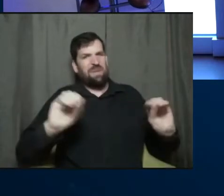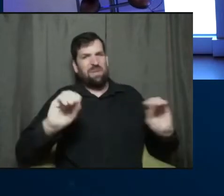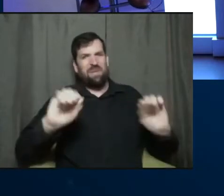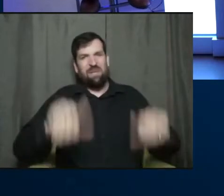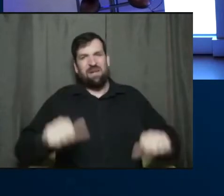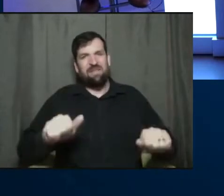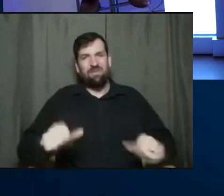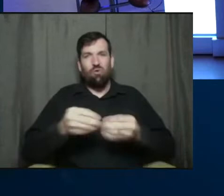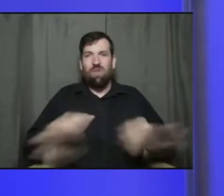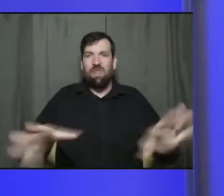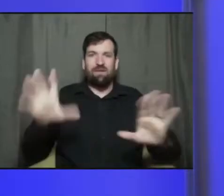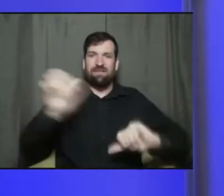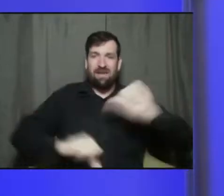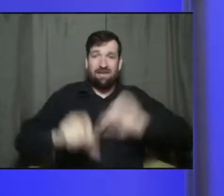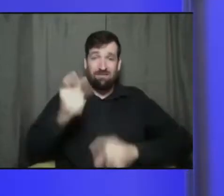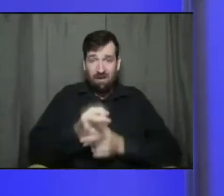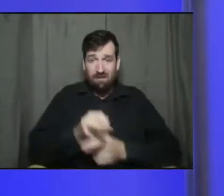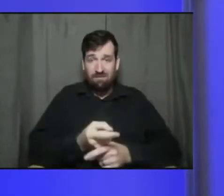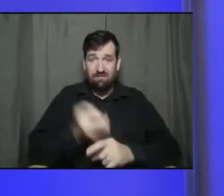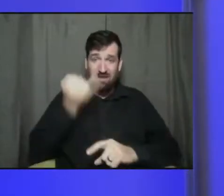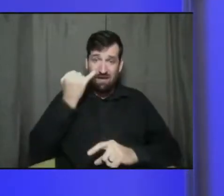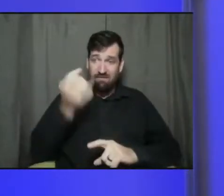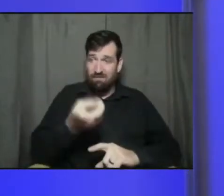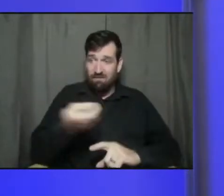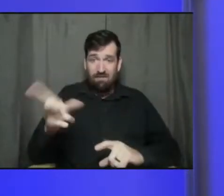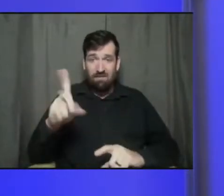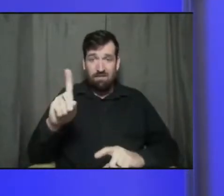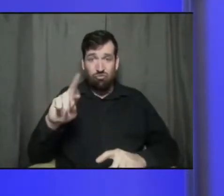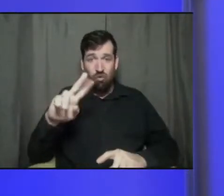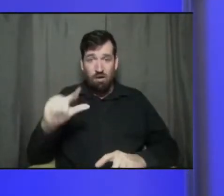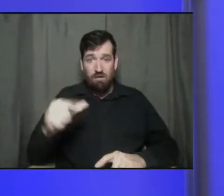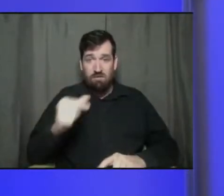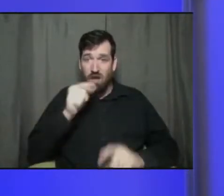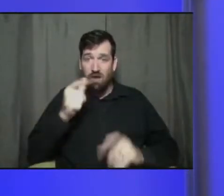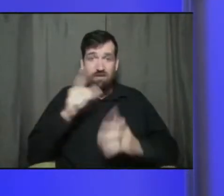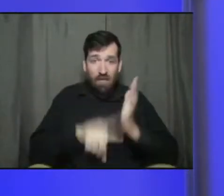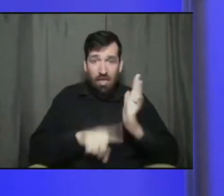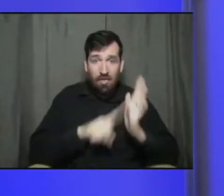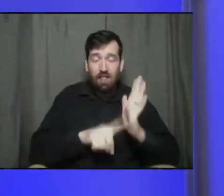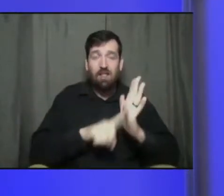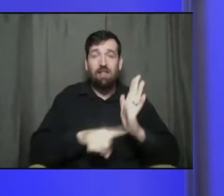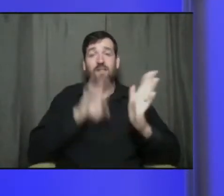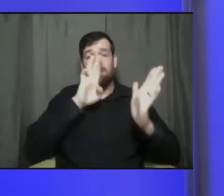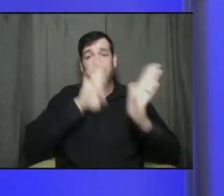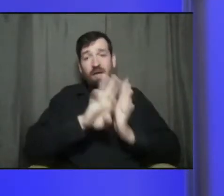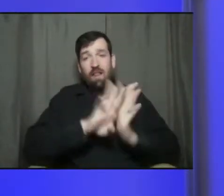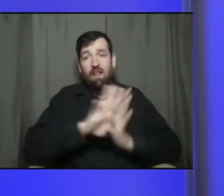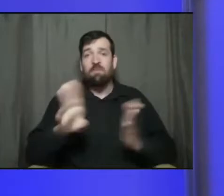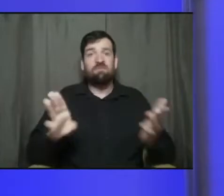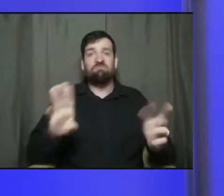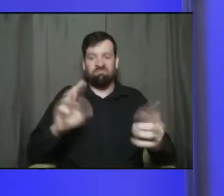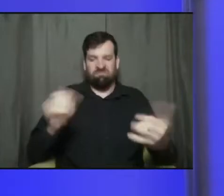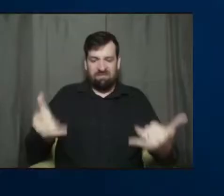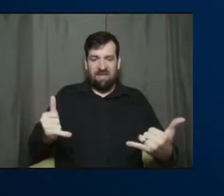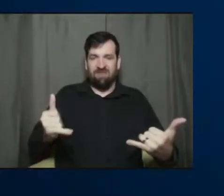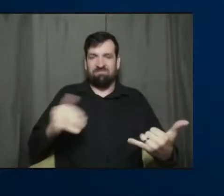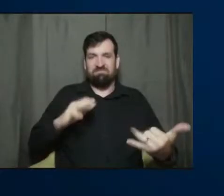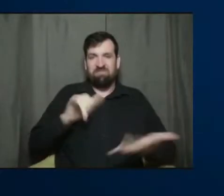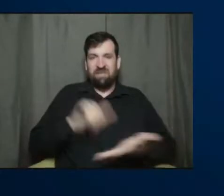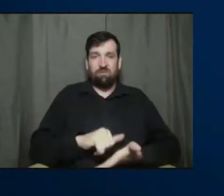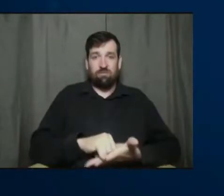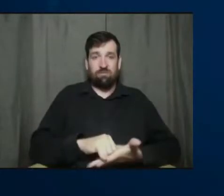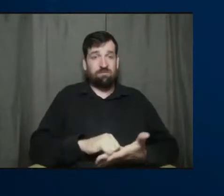science, right? If all these drugs had not been developed and researched, we wouldn't be where we are today. Jess? A couple